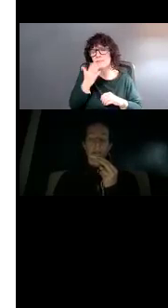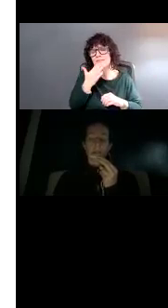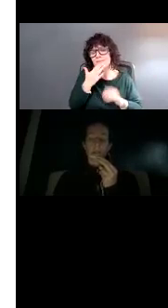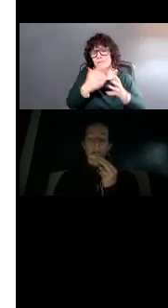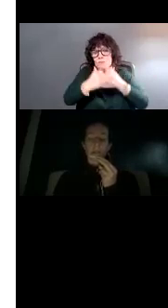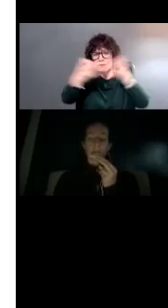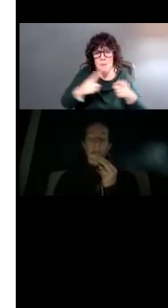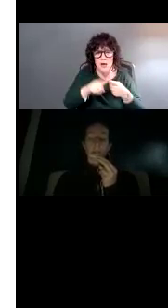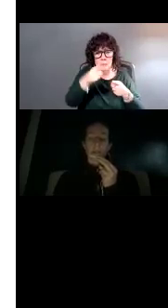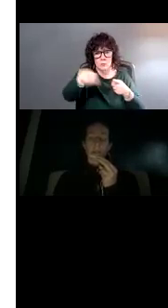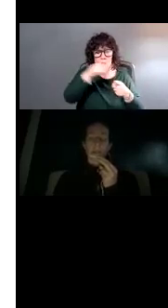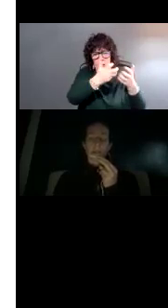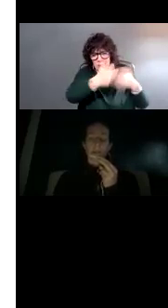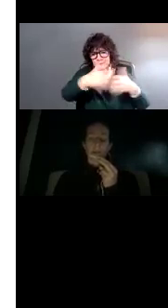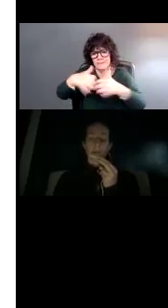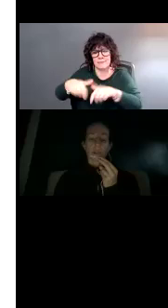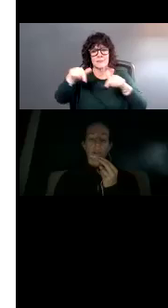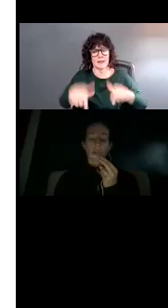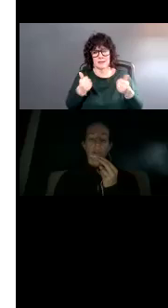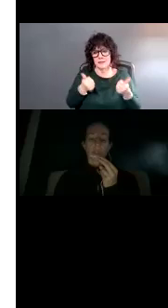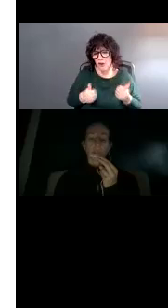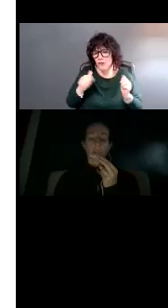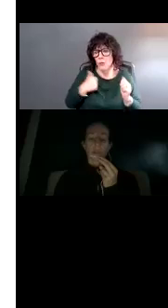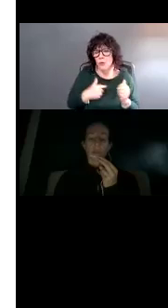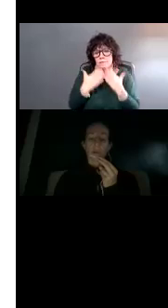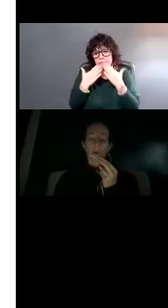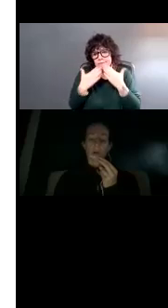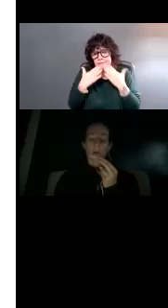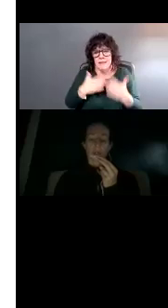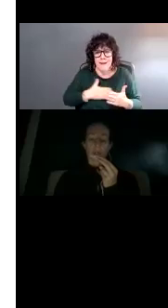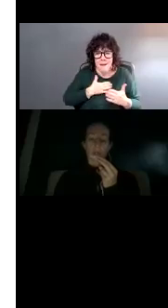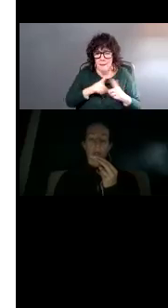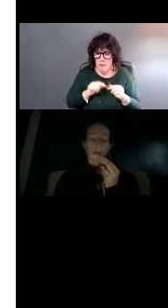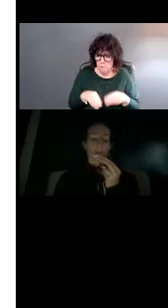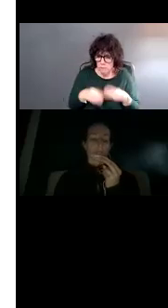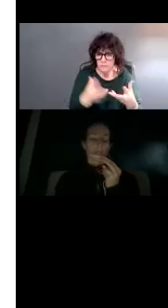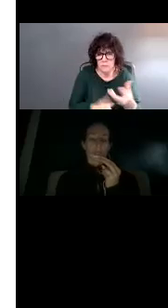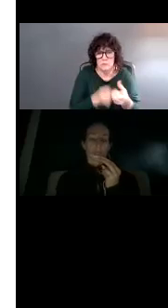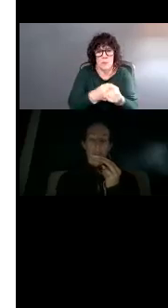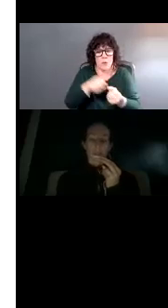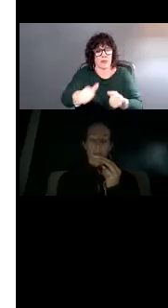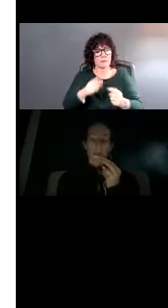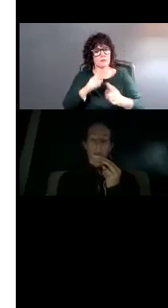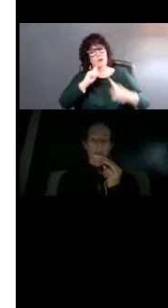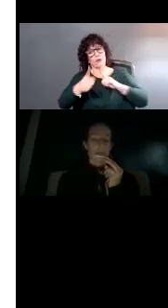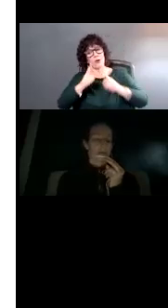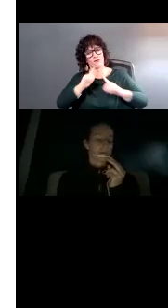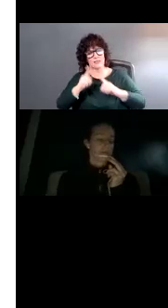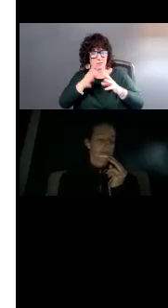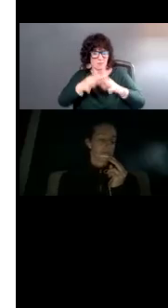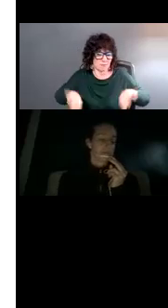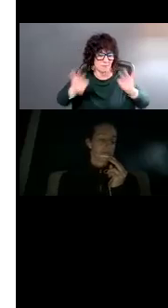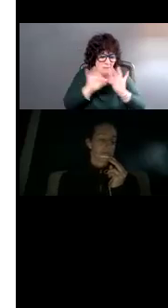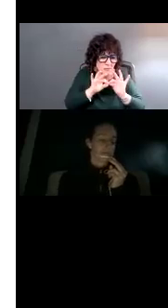happy being able to support this conversation because we feel strong solidarity with the work that you all